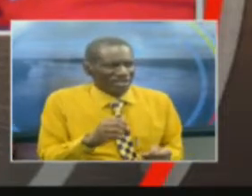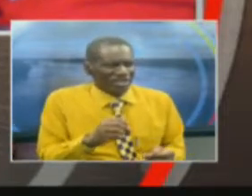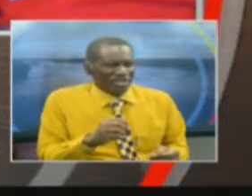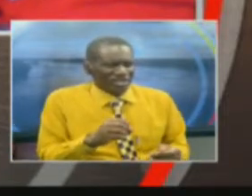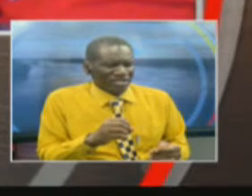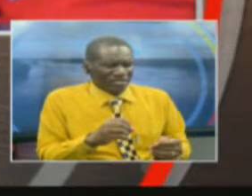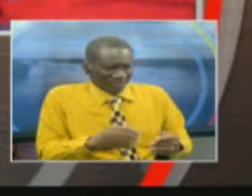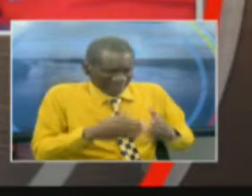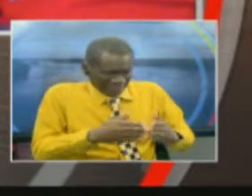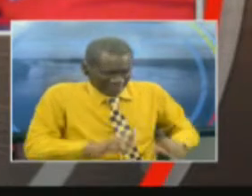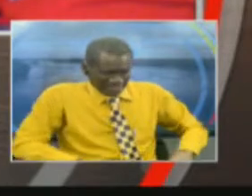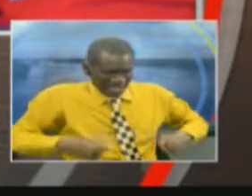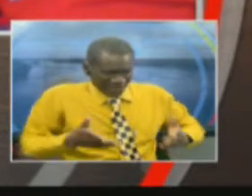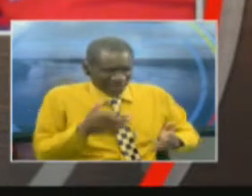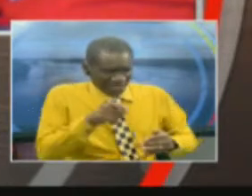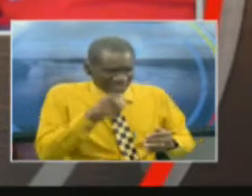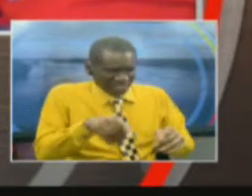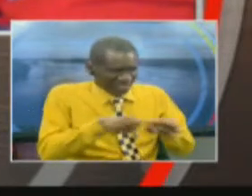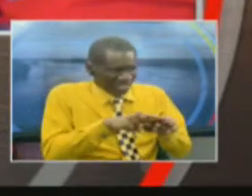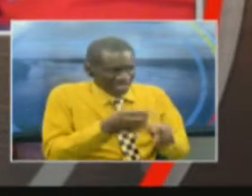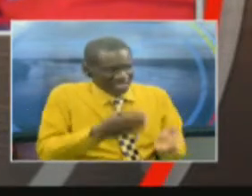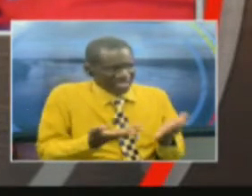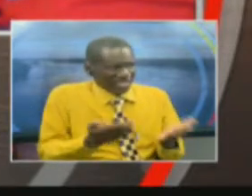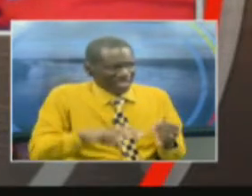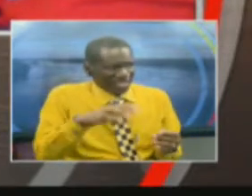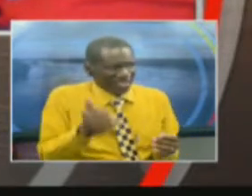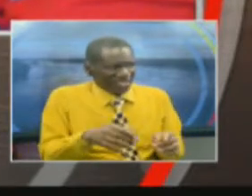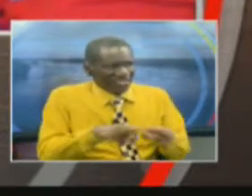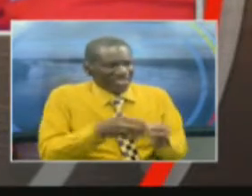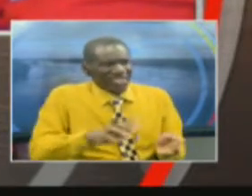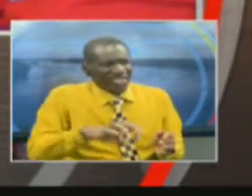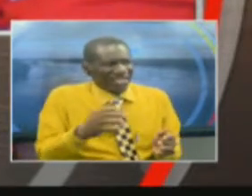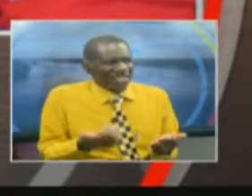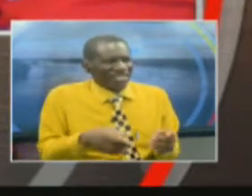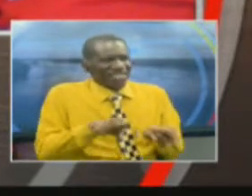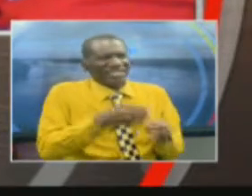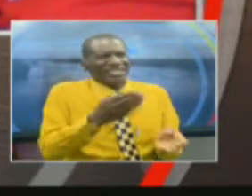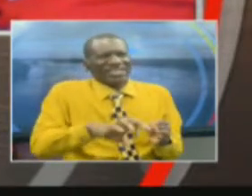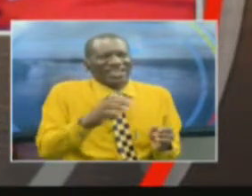intimacy is just like any other